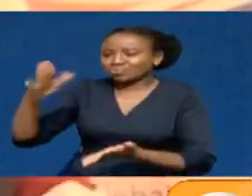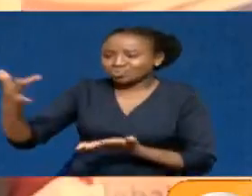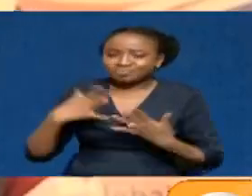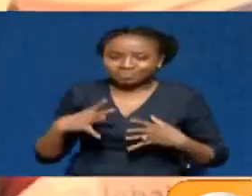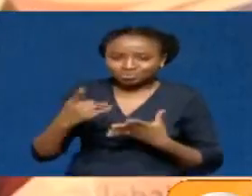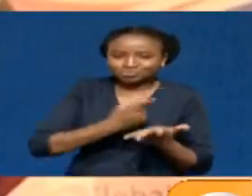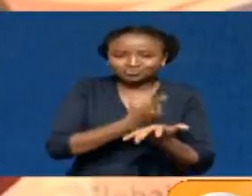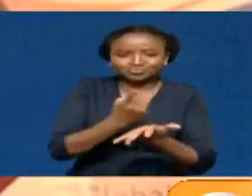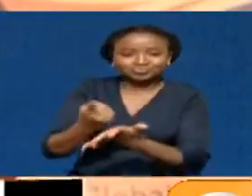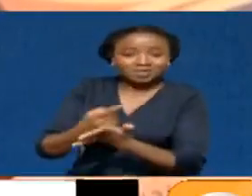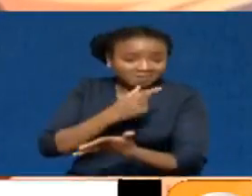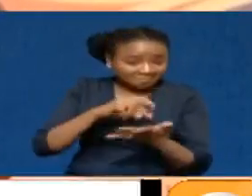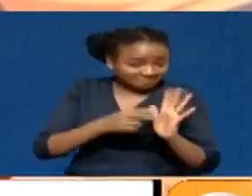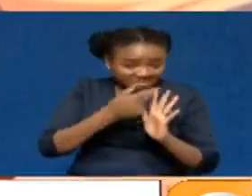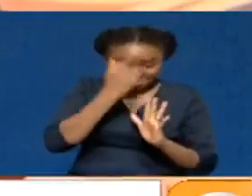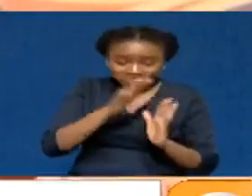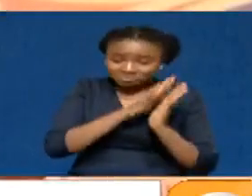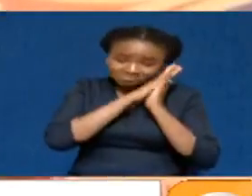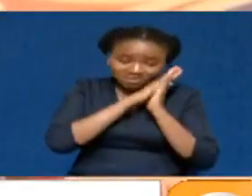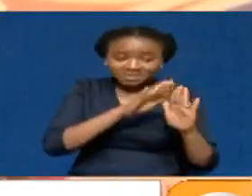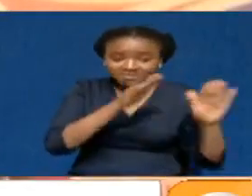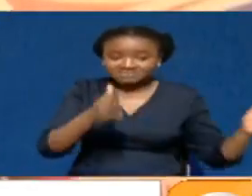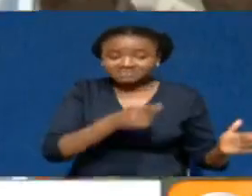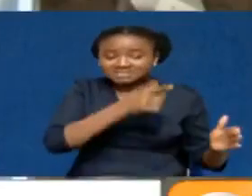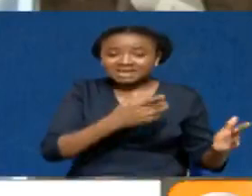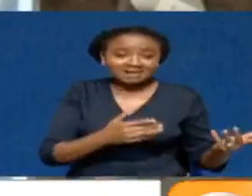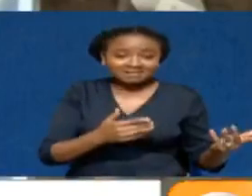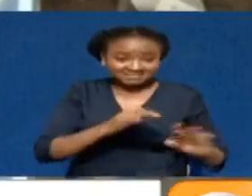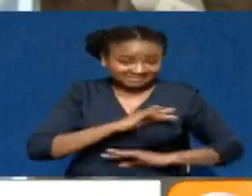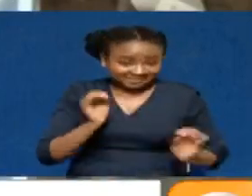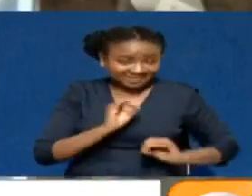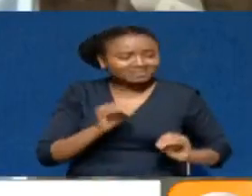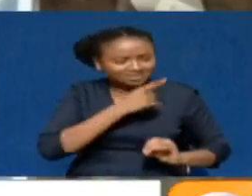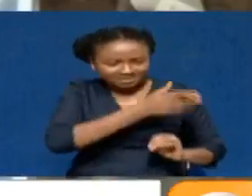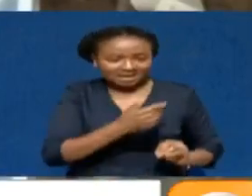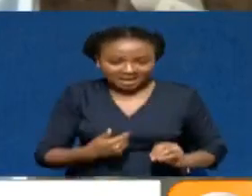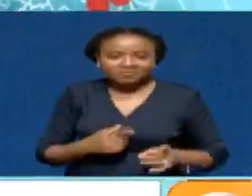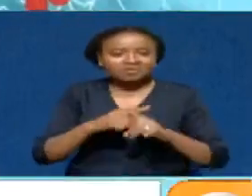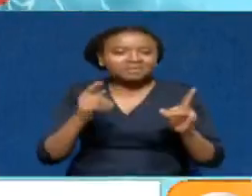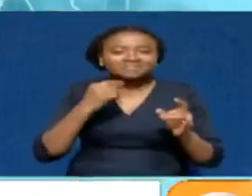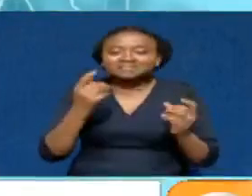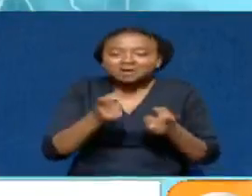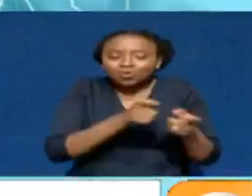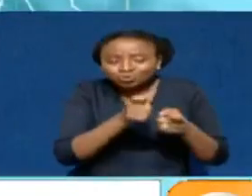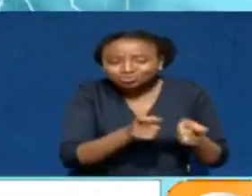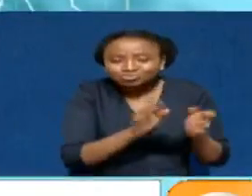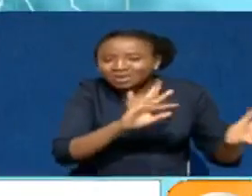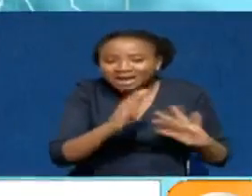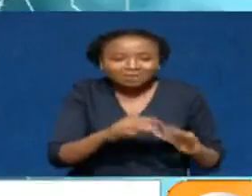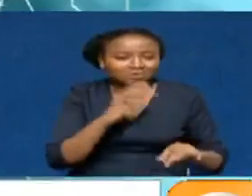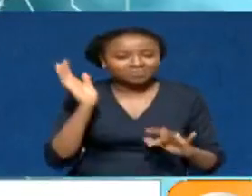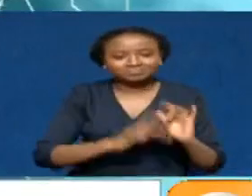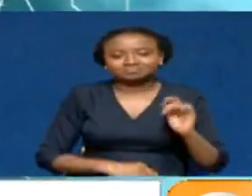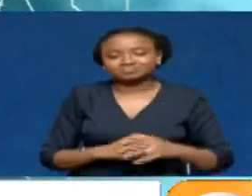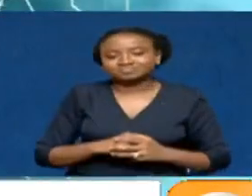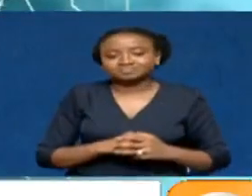they have exhausted our beds, but because we cannot cope with provision of oxygen. Kiambu accounts for the